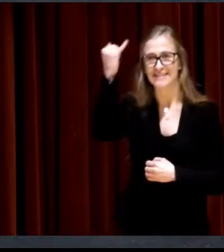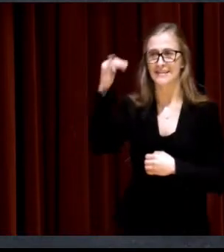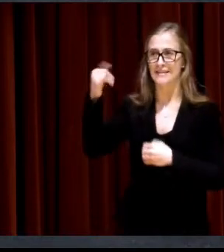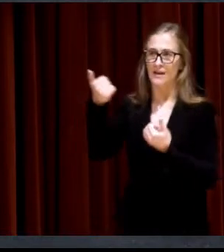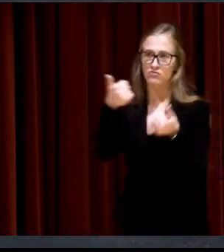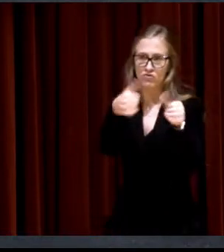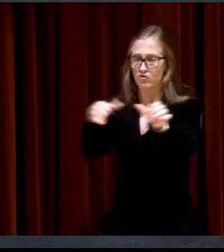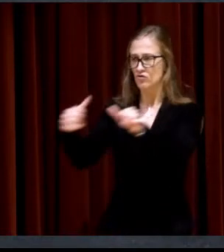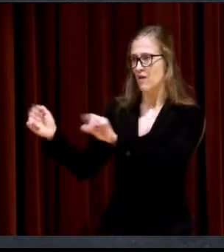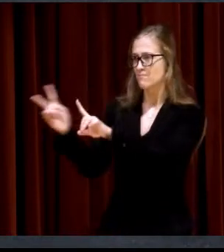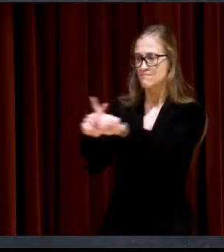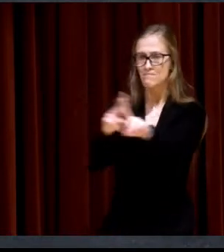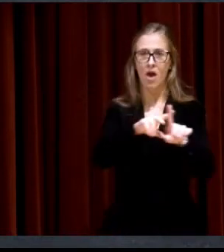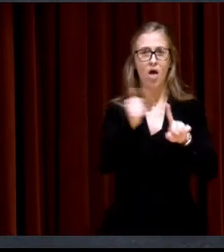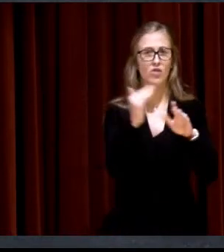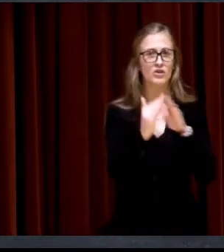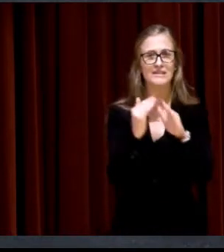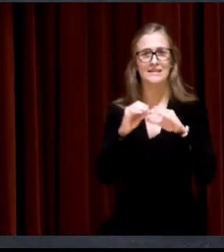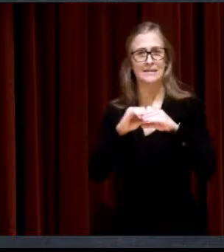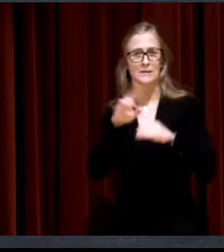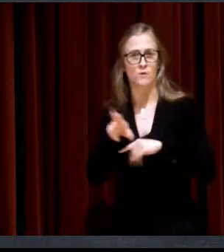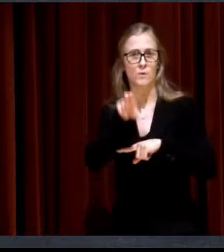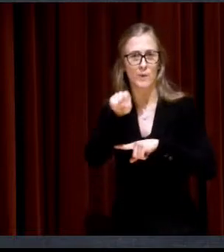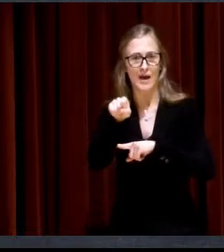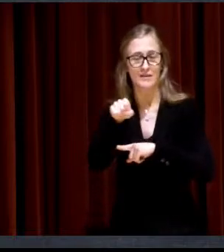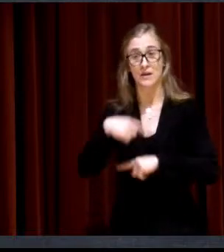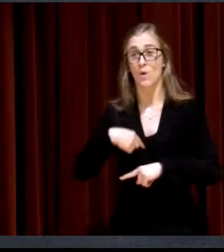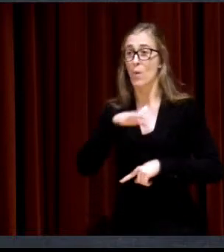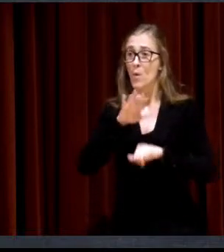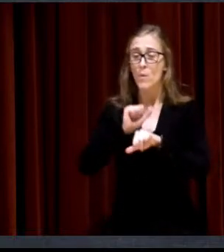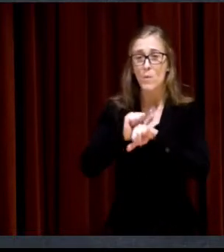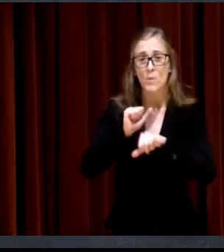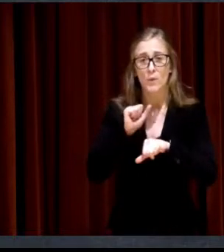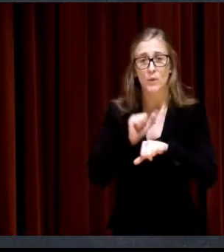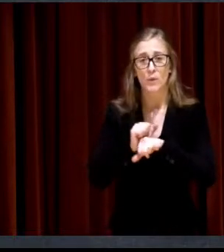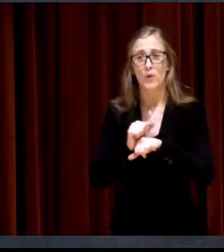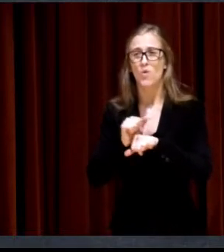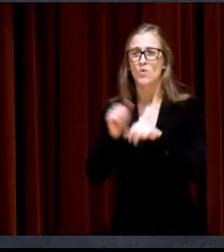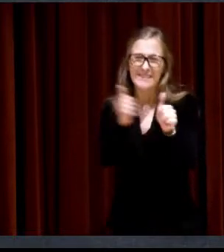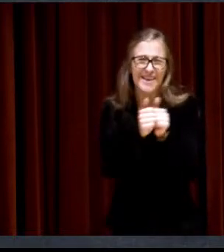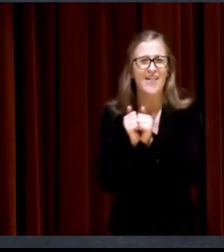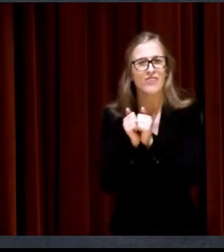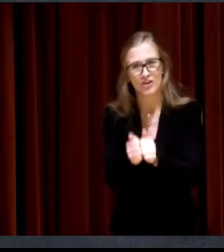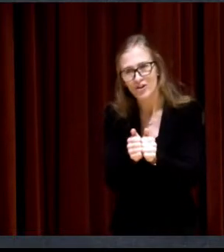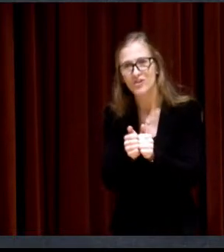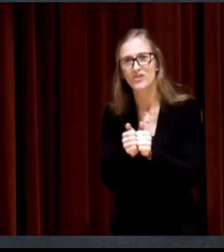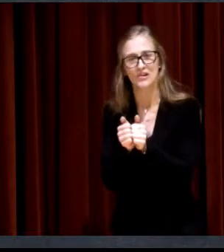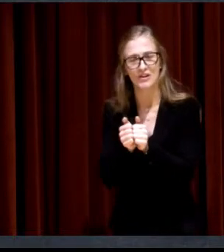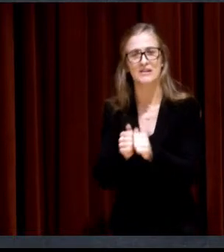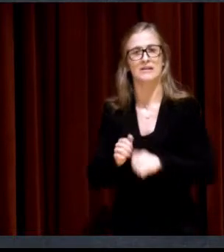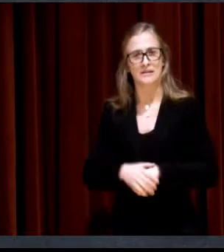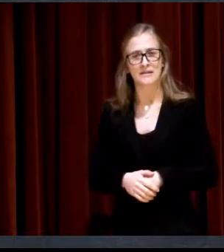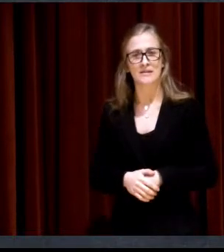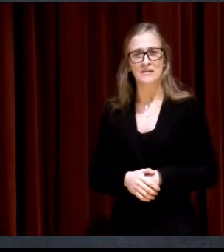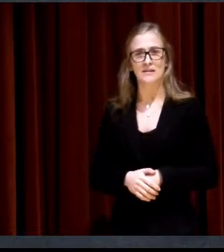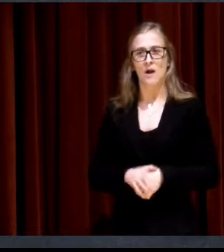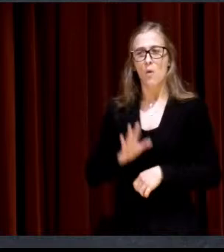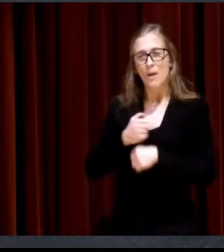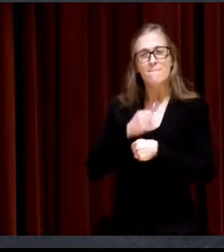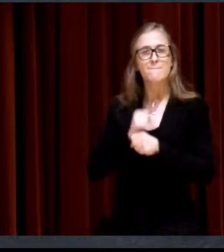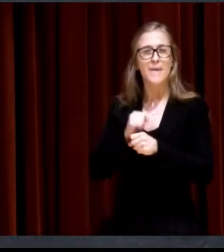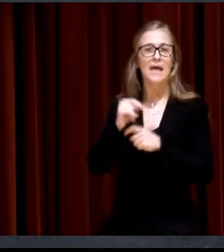in other parts of the country that essentially say we're all going to work, we're all in this together, and we're going to make it